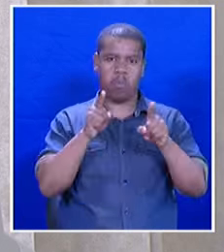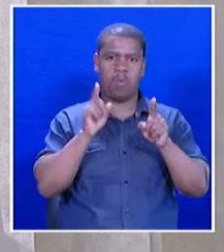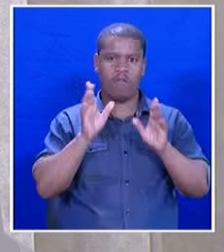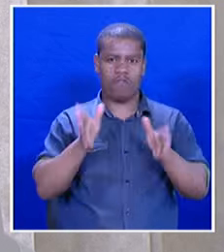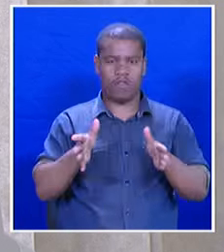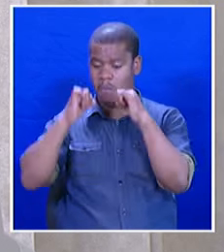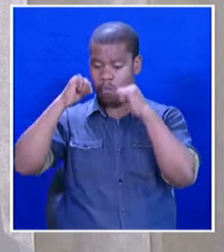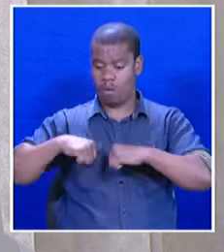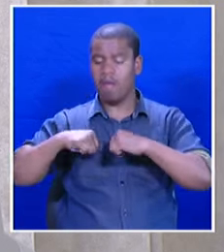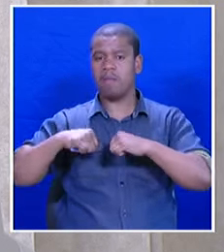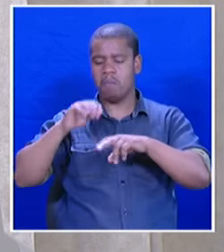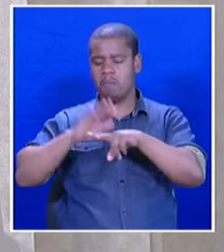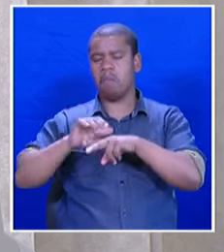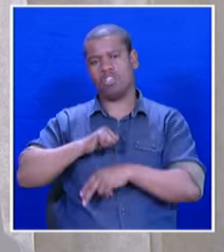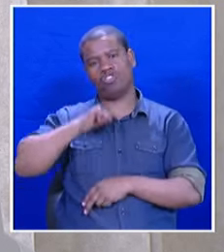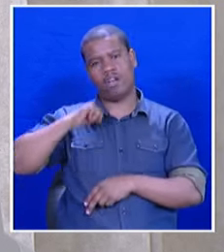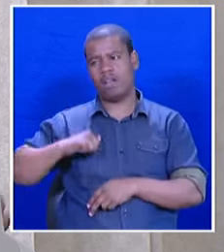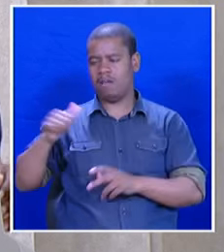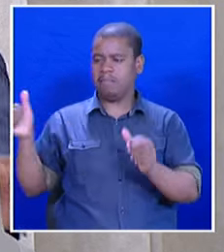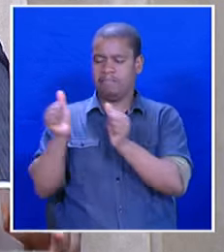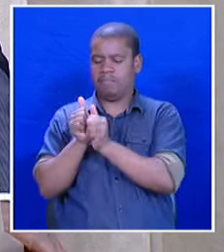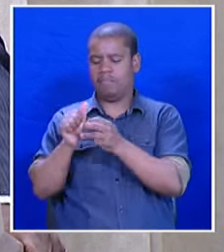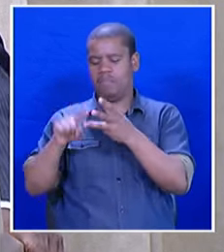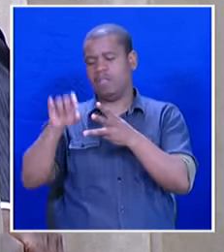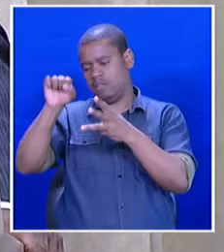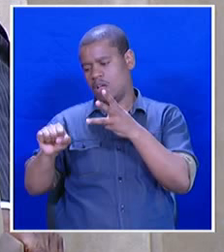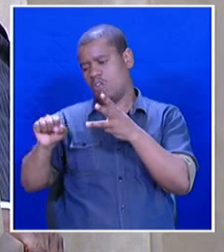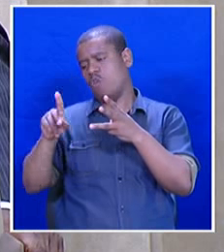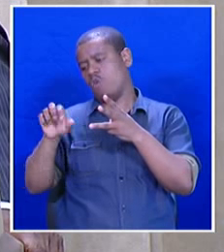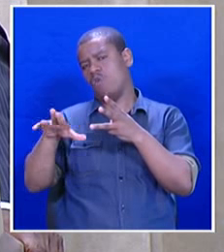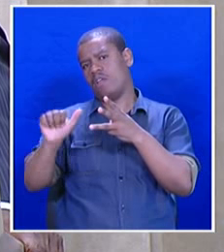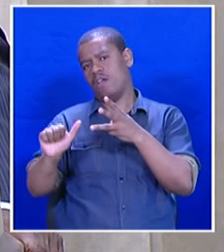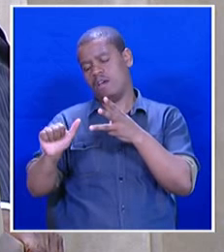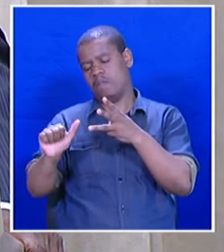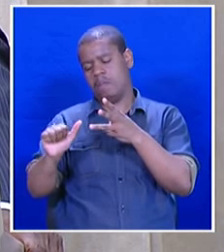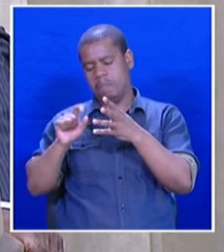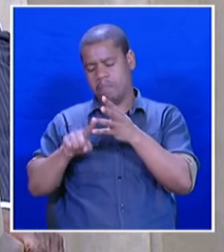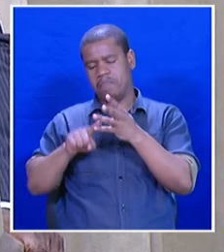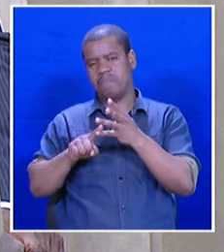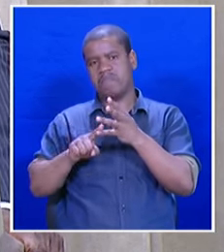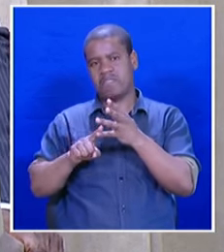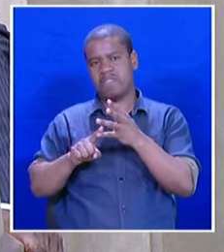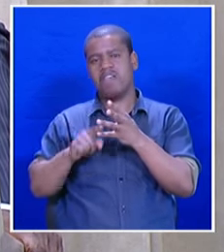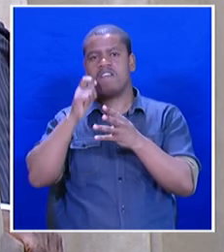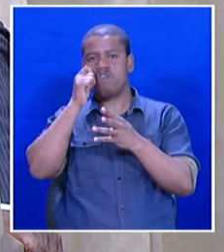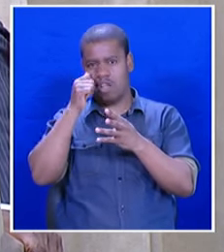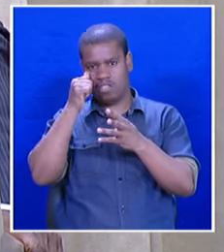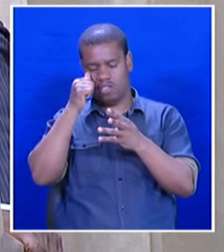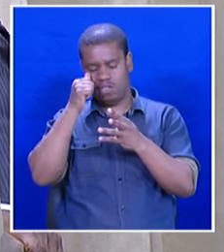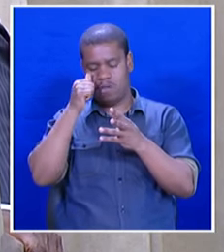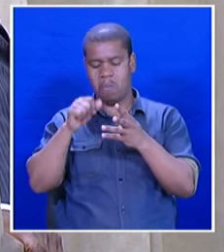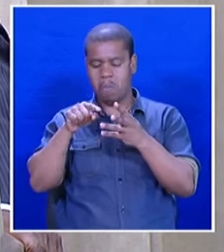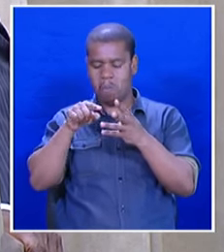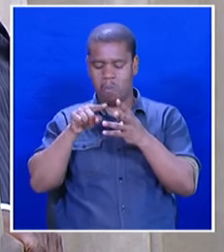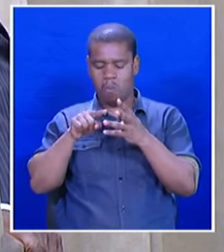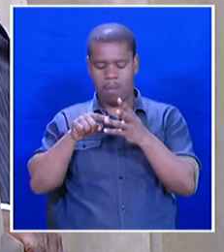China, South Korea, and France. Now, the process of signing agreements with the US,